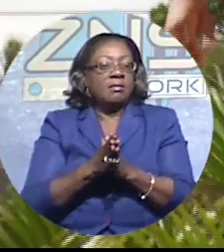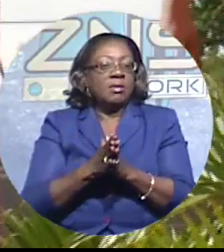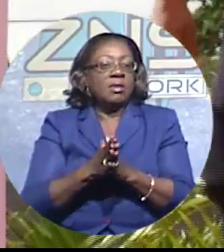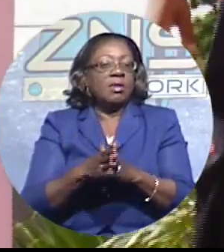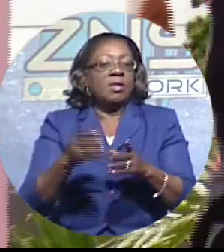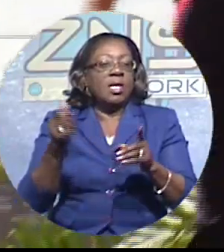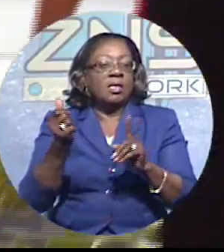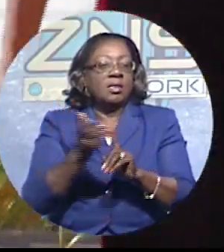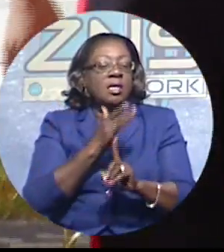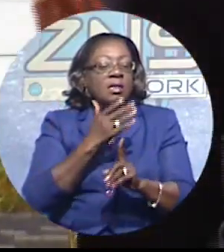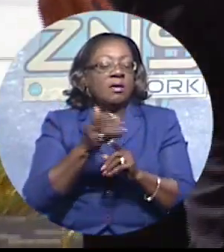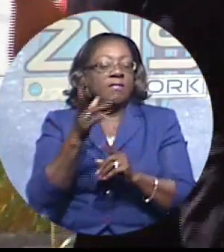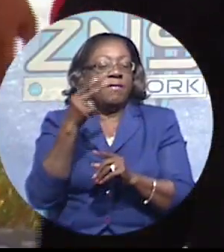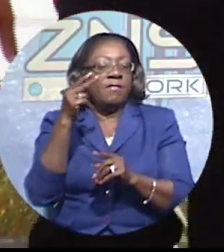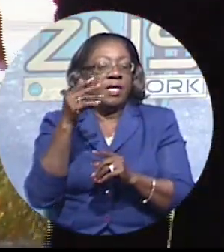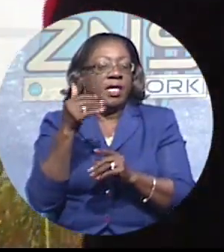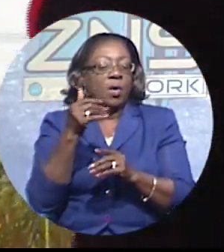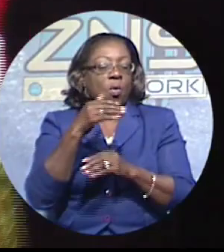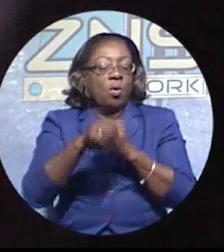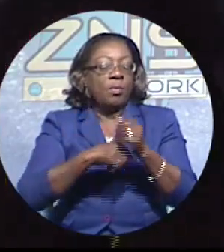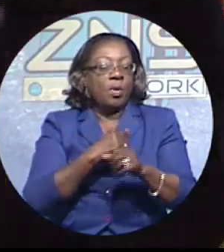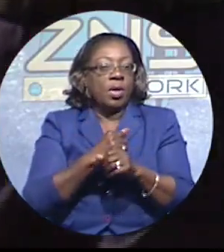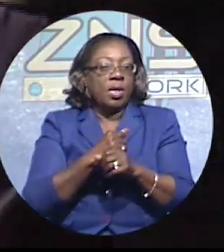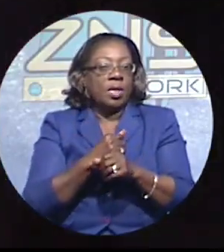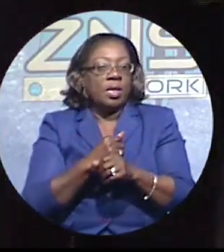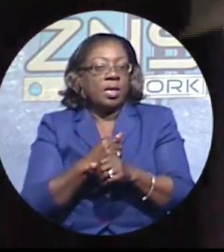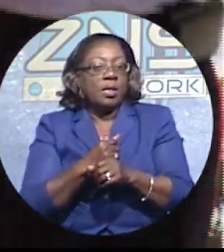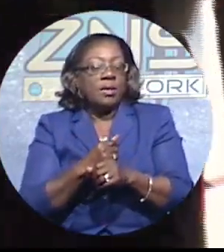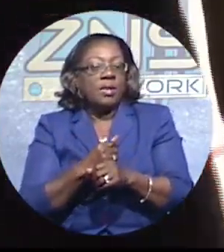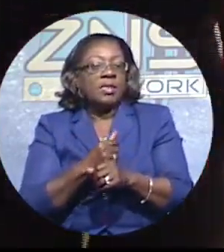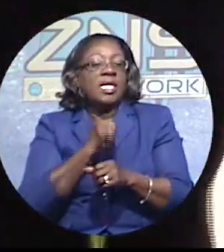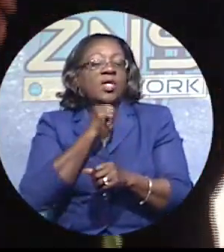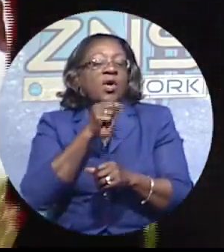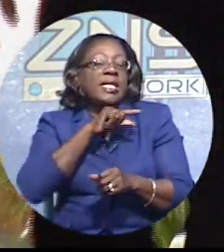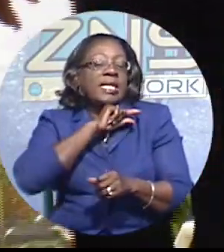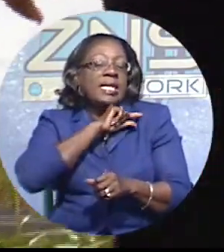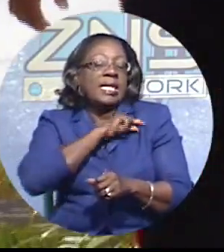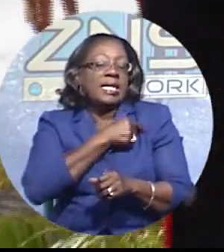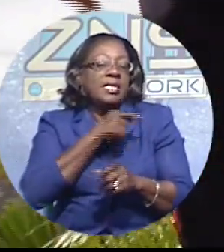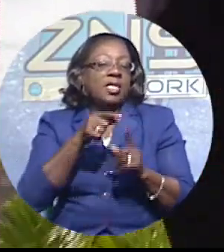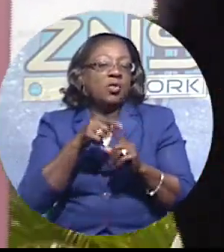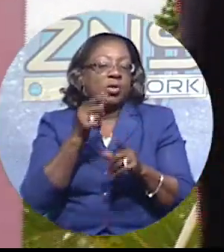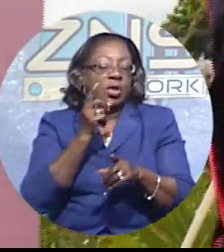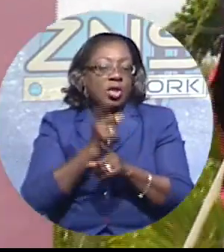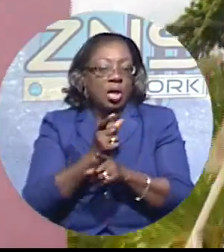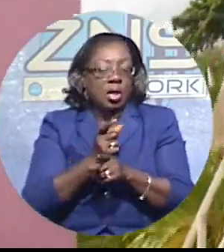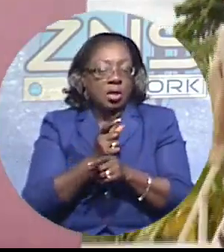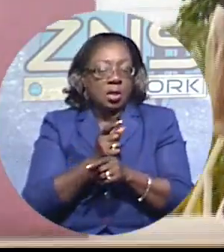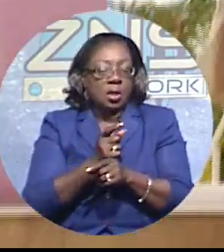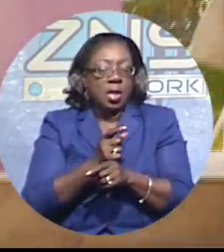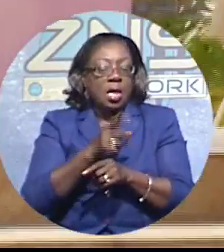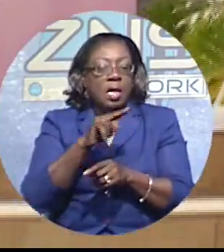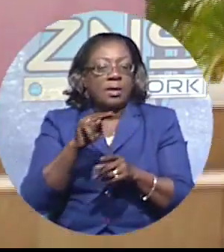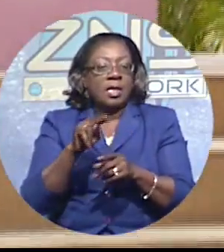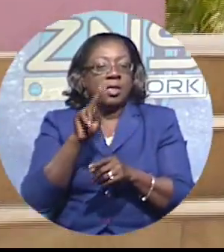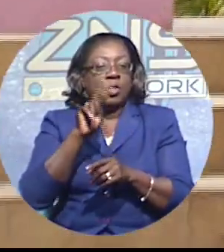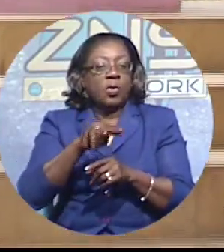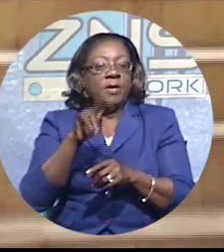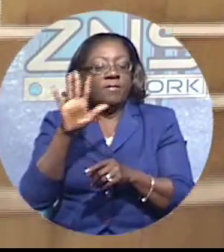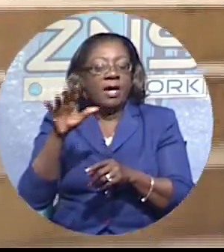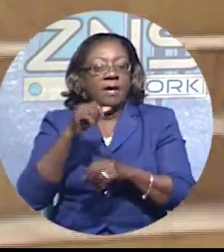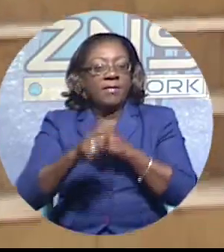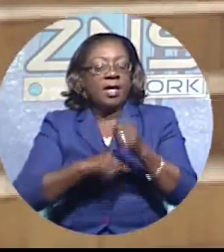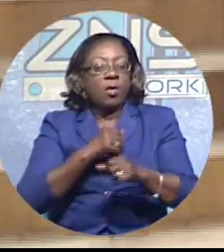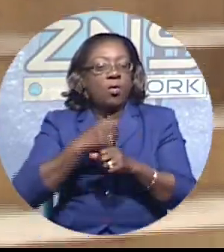assault a 15-year-old boy. The pastor-elect pleaded not guilty to the charge. On the second count, the pastor-elect, along with a 25-year-old youth